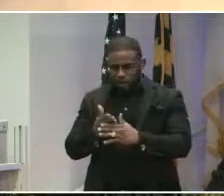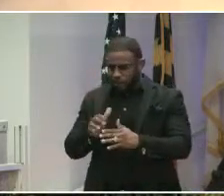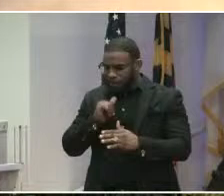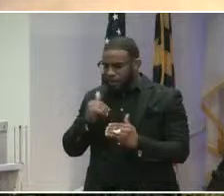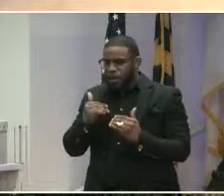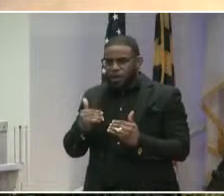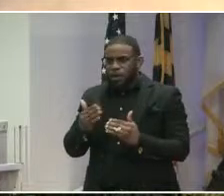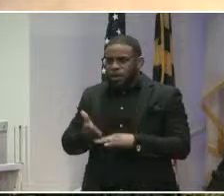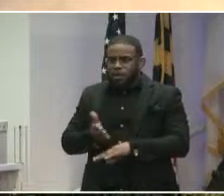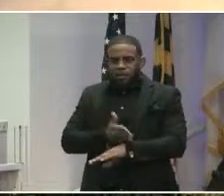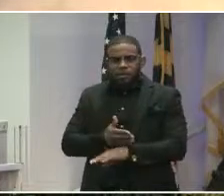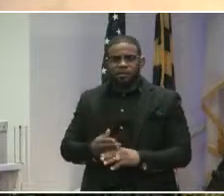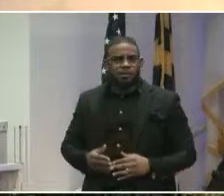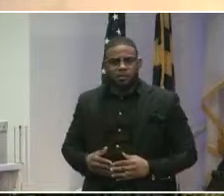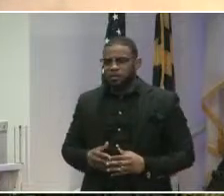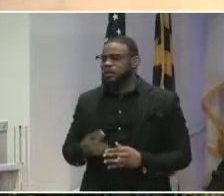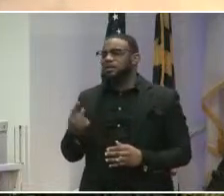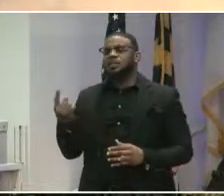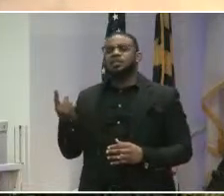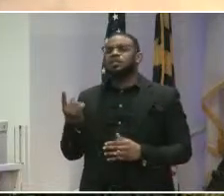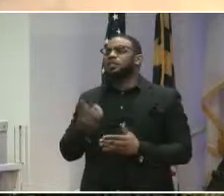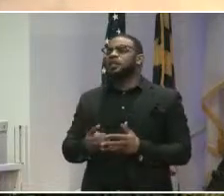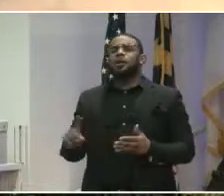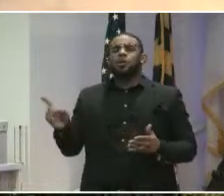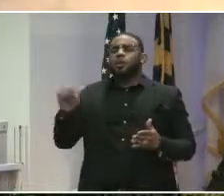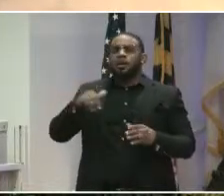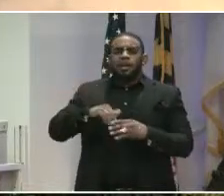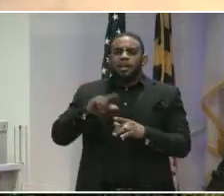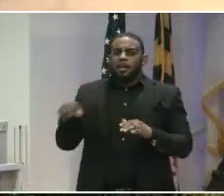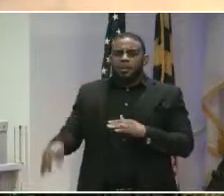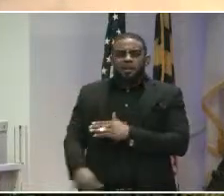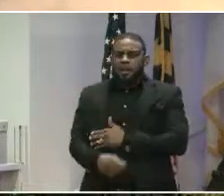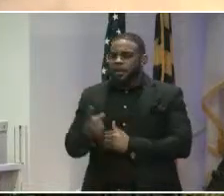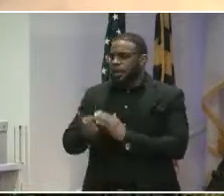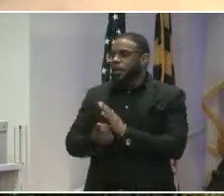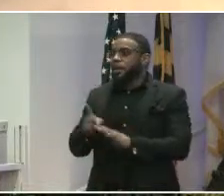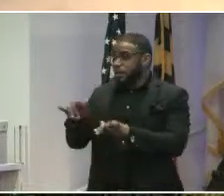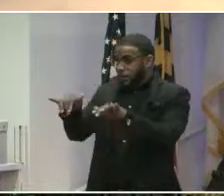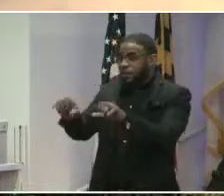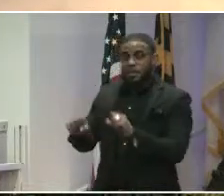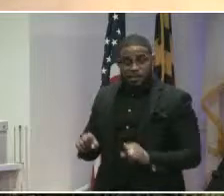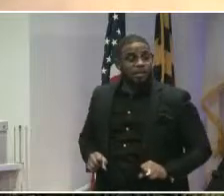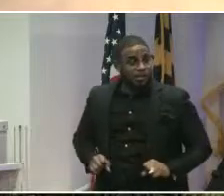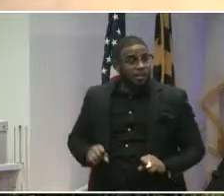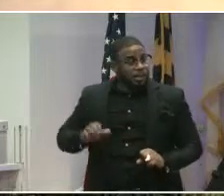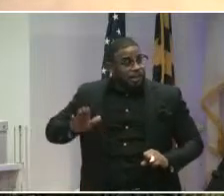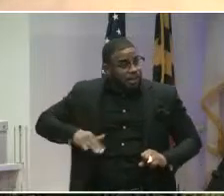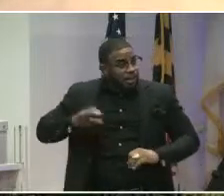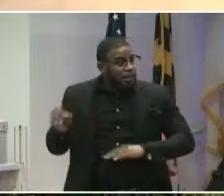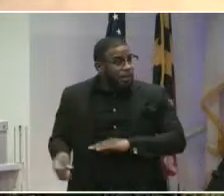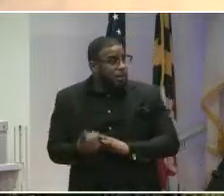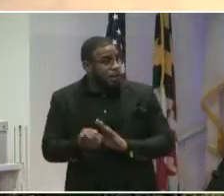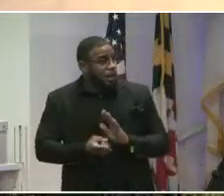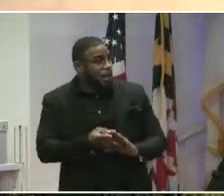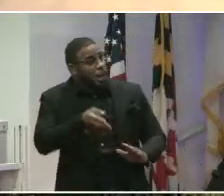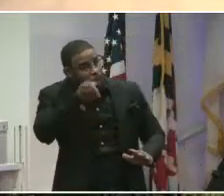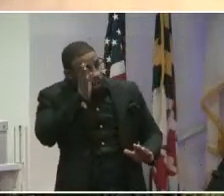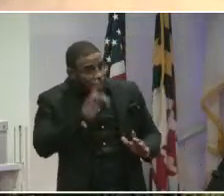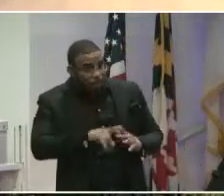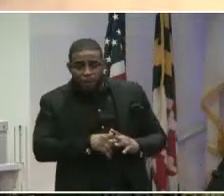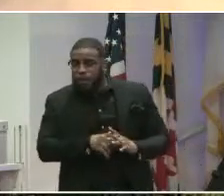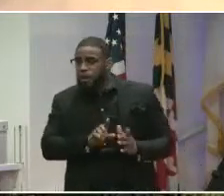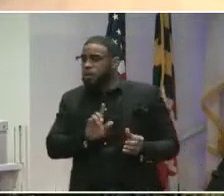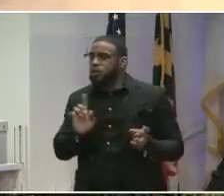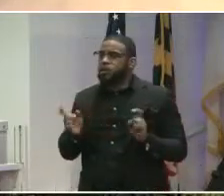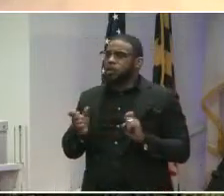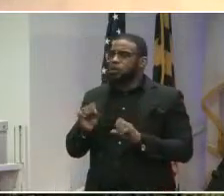not going to get any better, somewhere in the midnight hour, yes, late in the midnight hour, God begins to